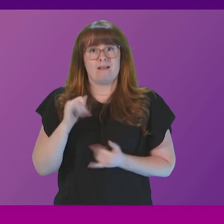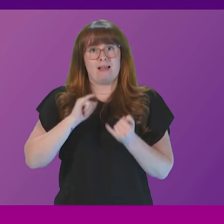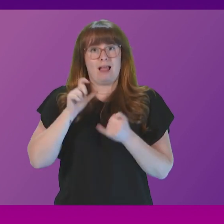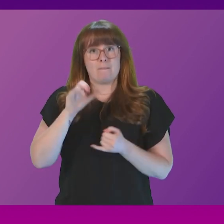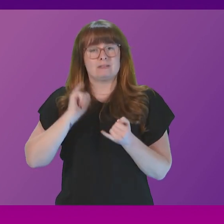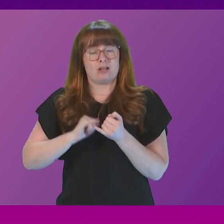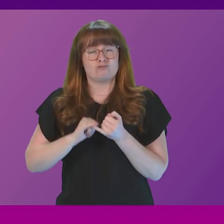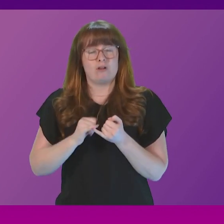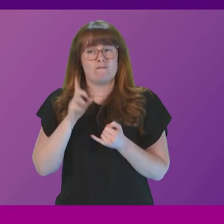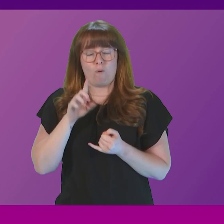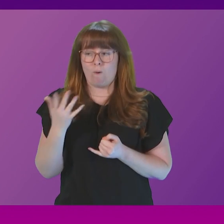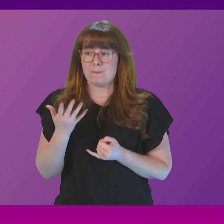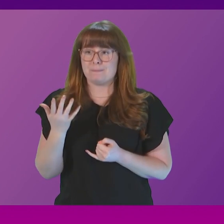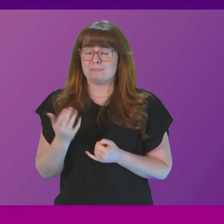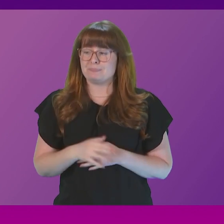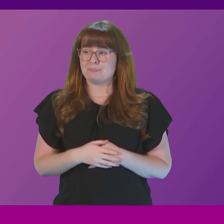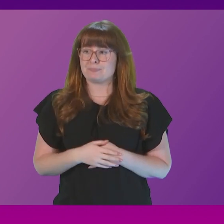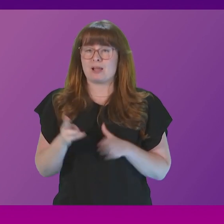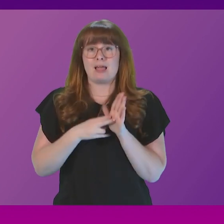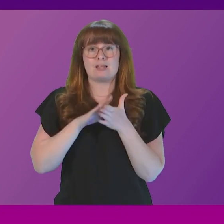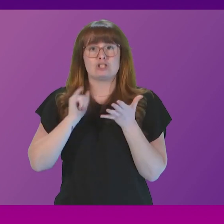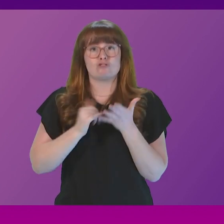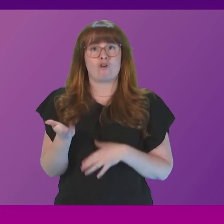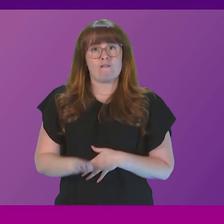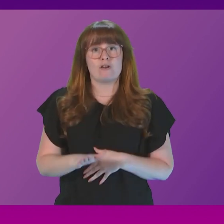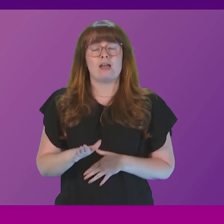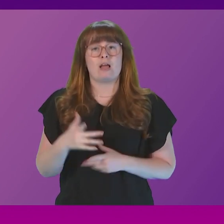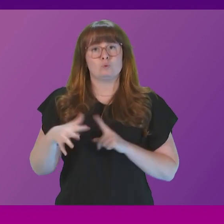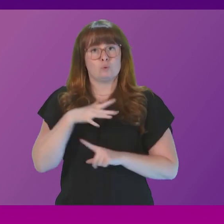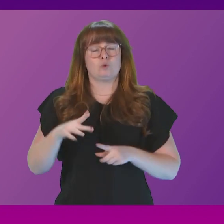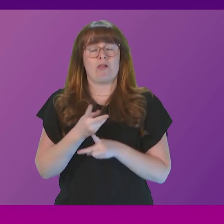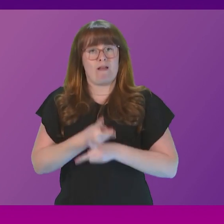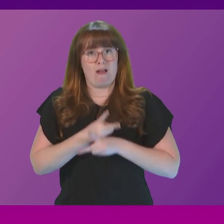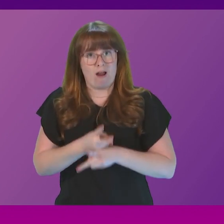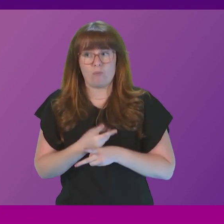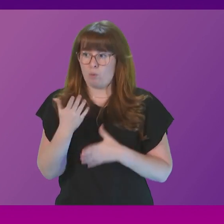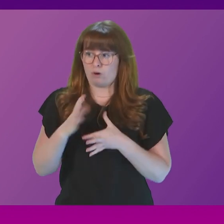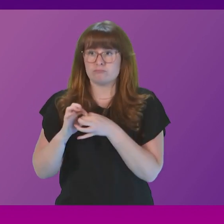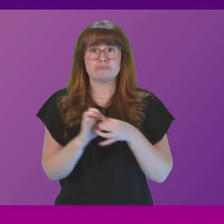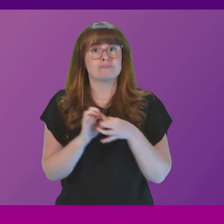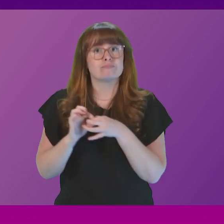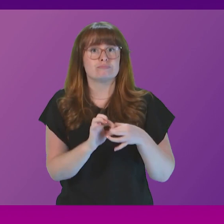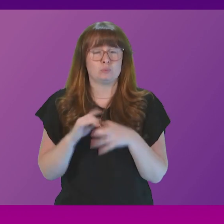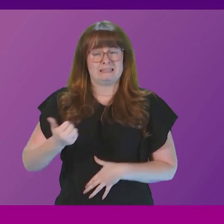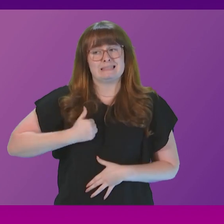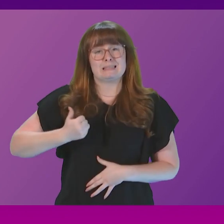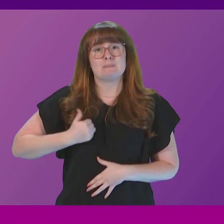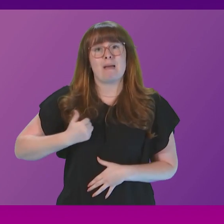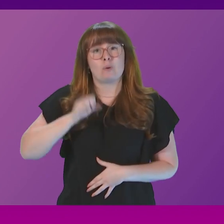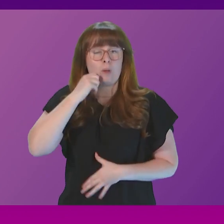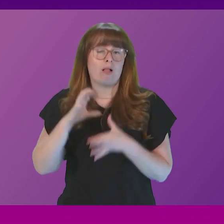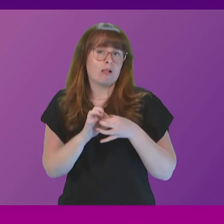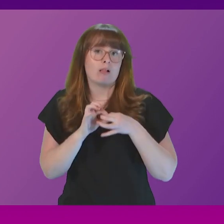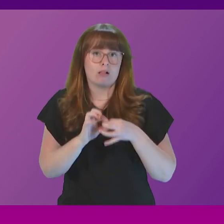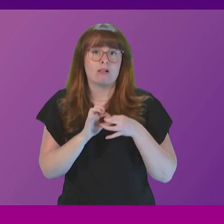for the NHS Recovery, Health and Social Care are working together on this matter, as you'd expect them to do